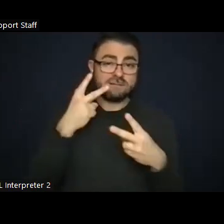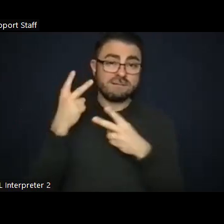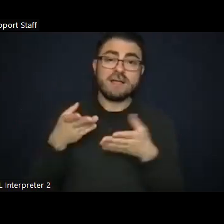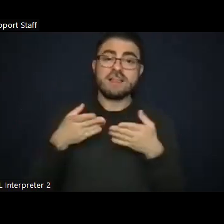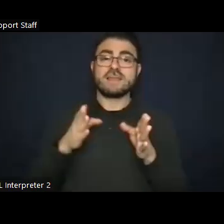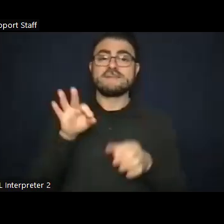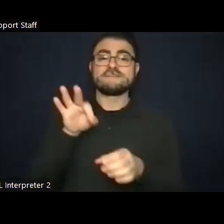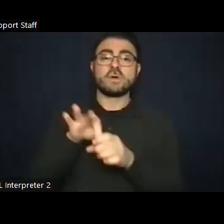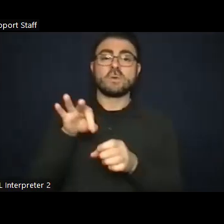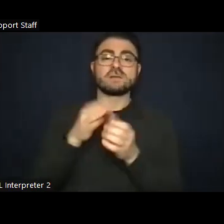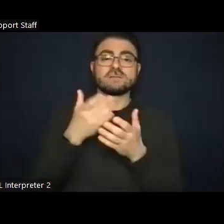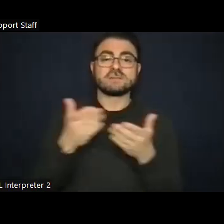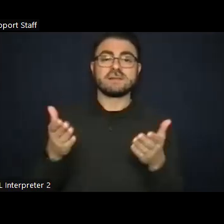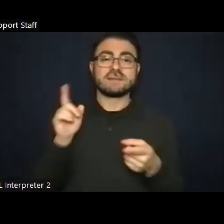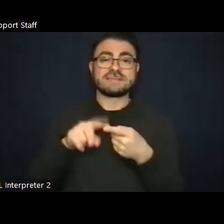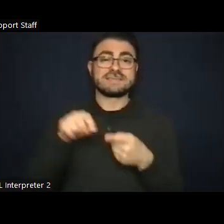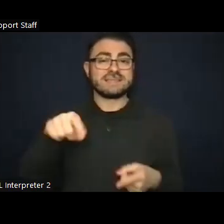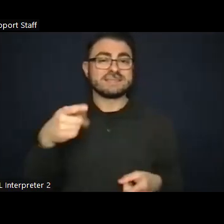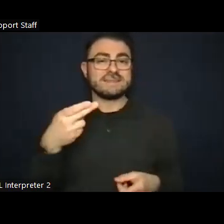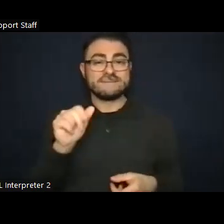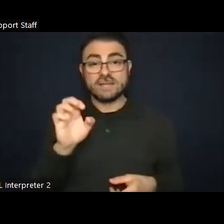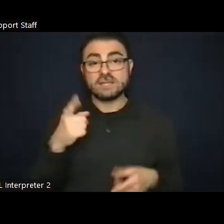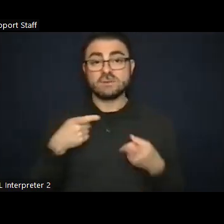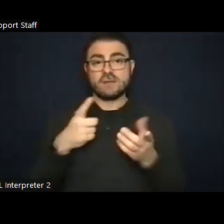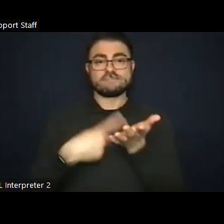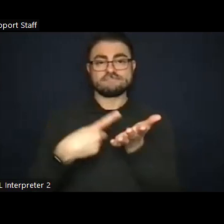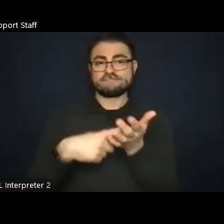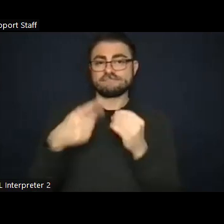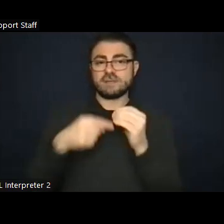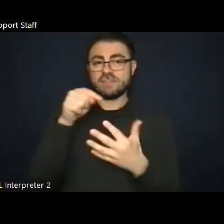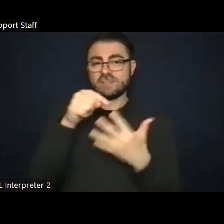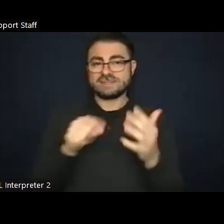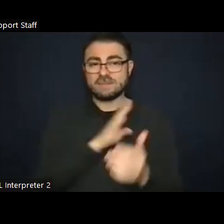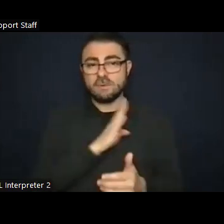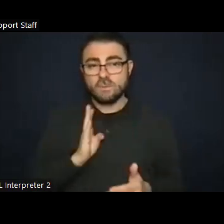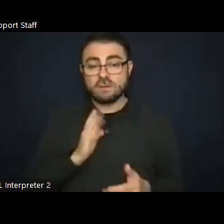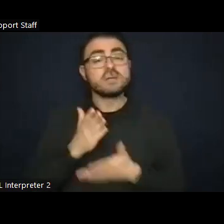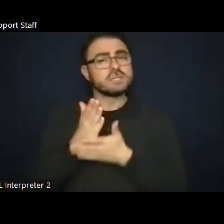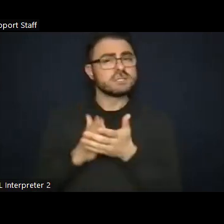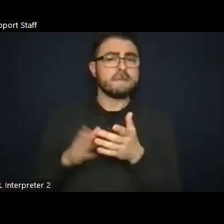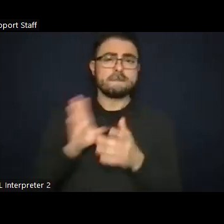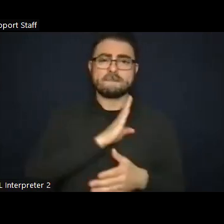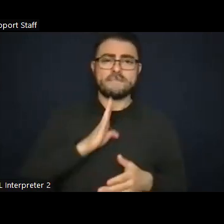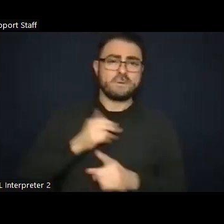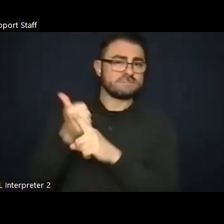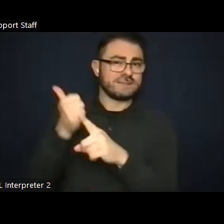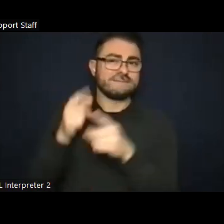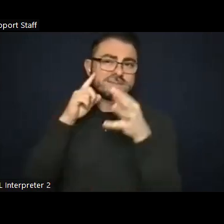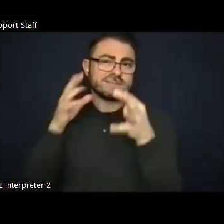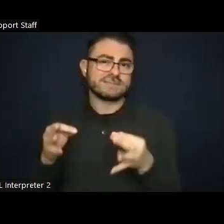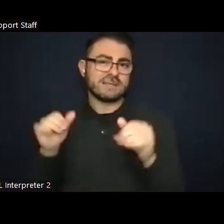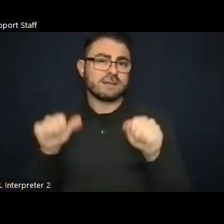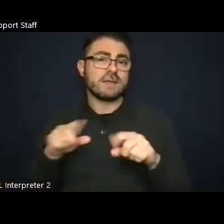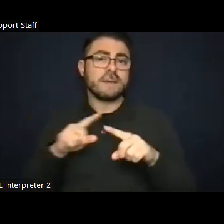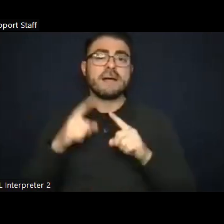stuff up till this phase when we're talking about the board. And some stuff can be left to the board itself to decide, but I think some of it should be